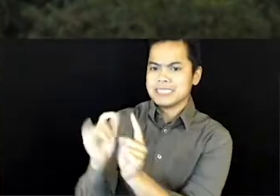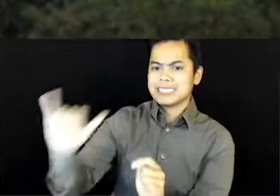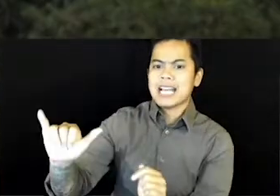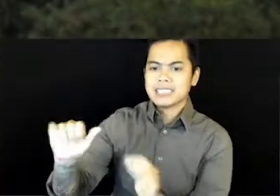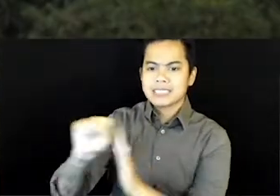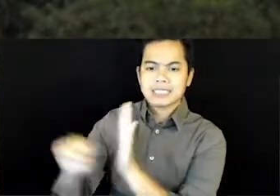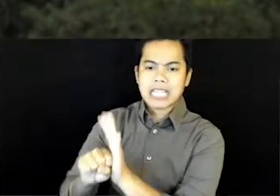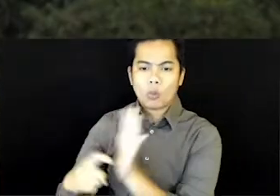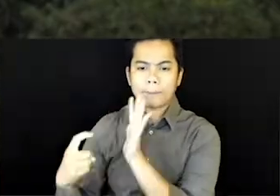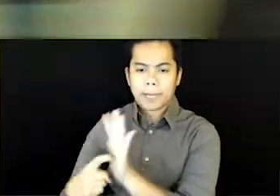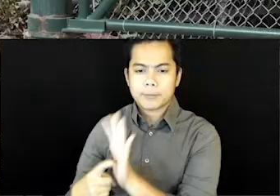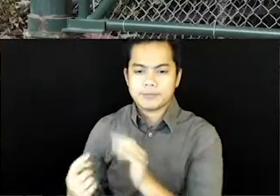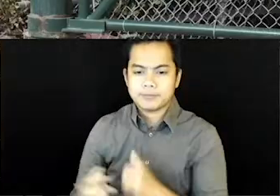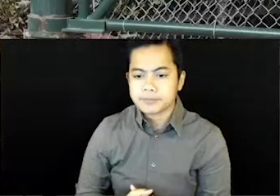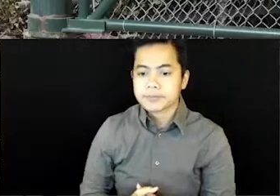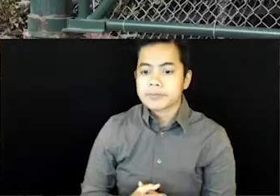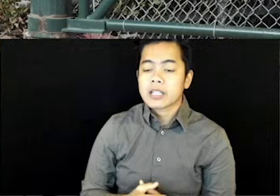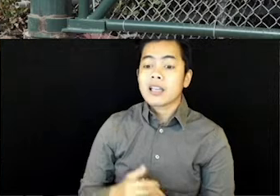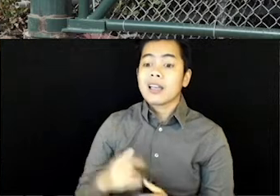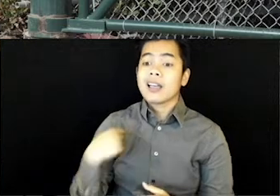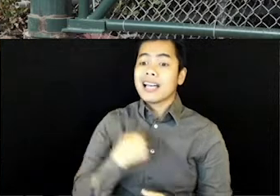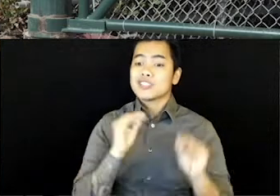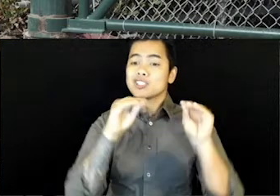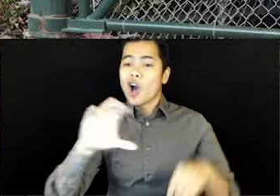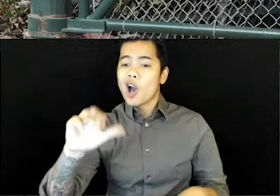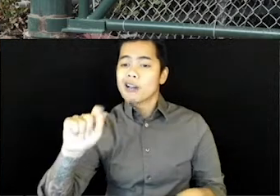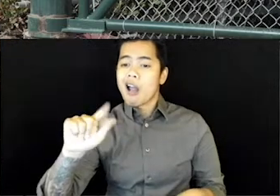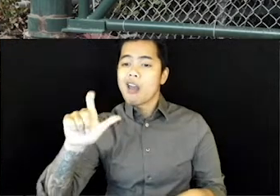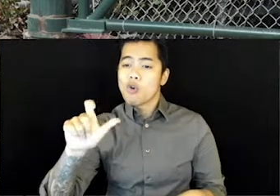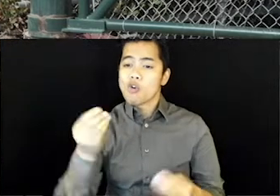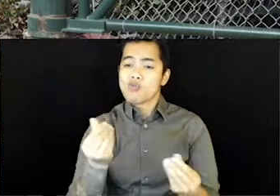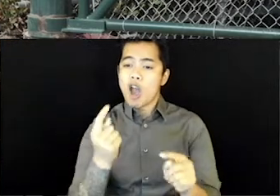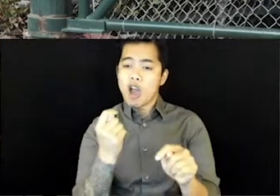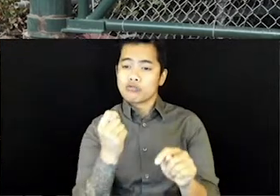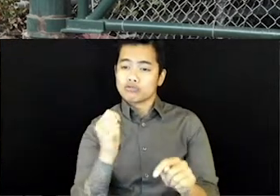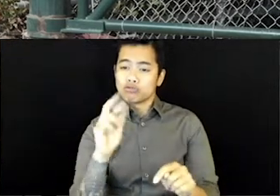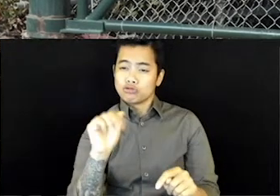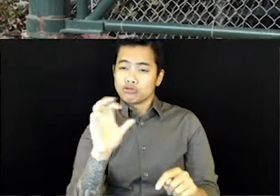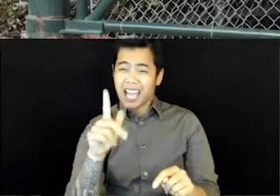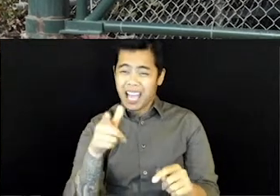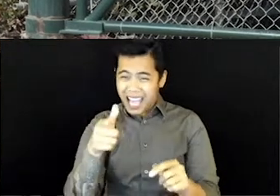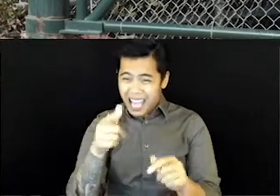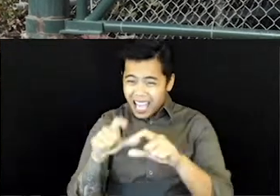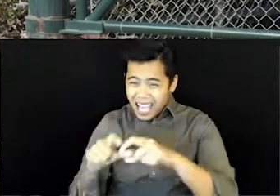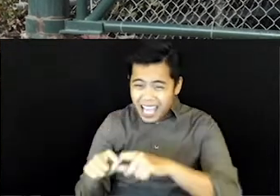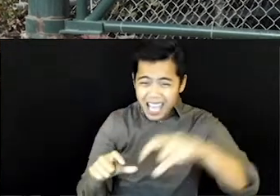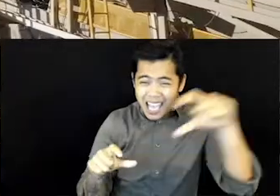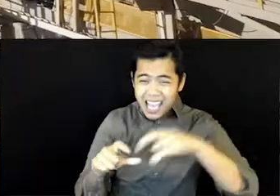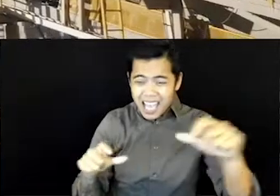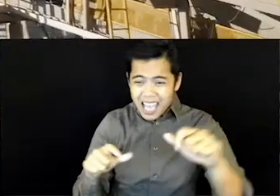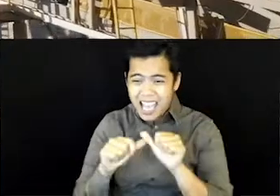of any state requirement. As part of the upgrade to this facility, we installed a cattle guard track-out control